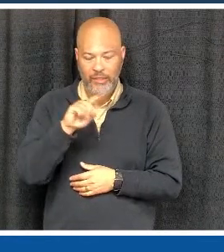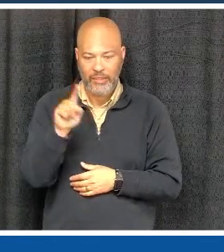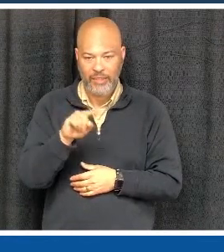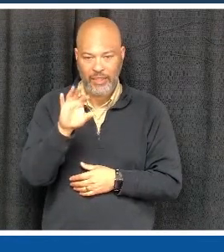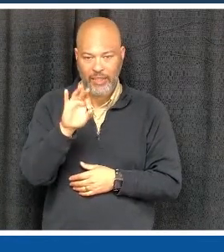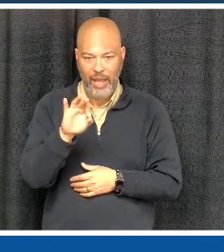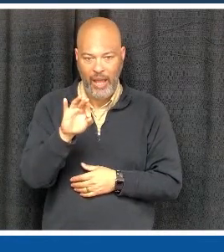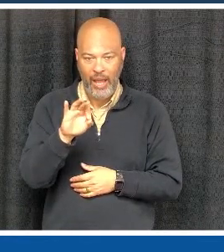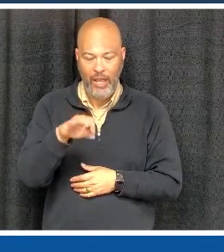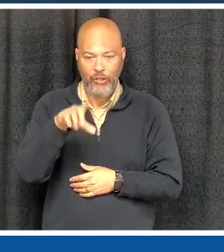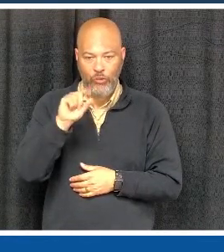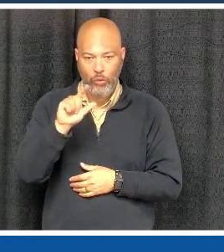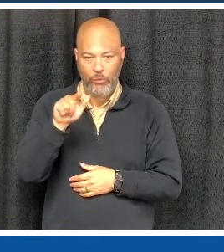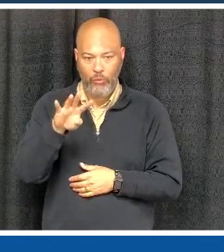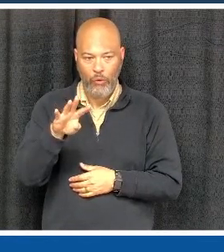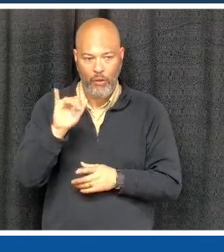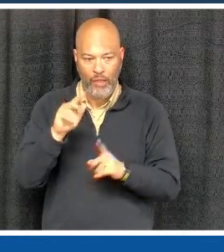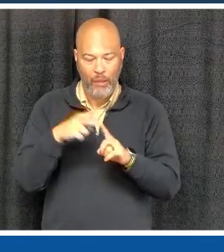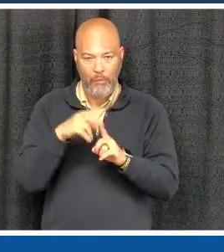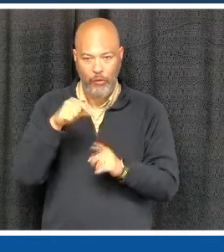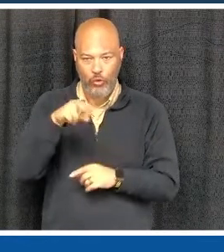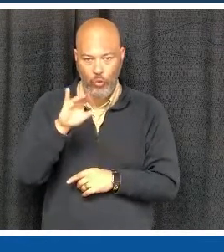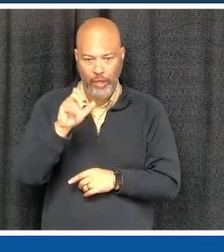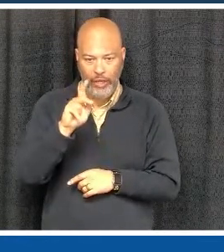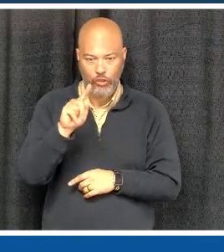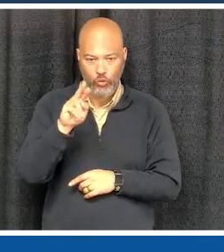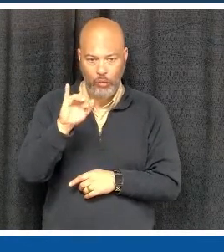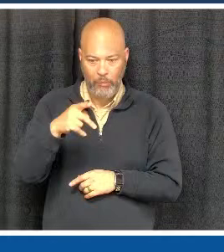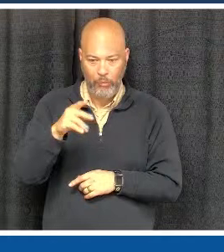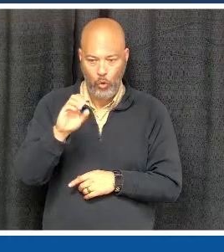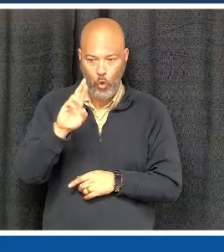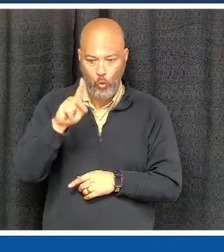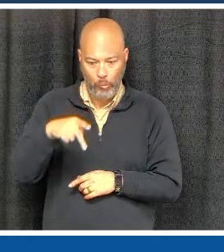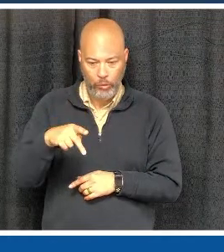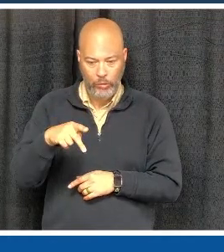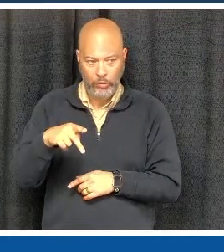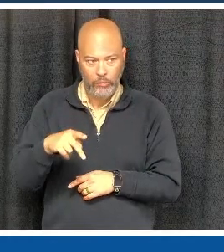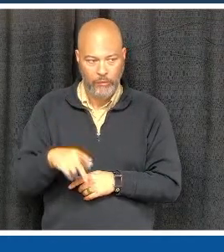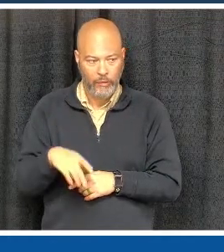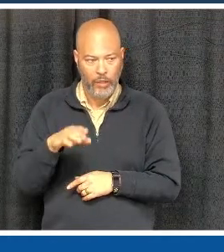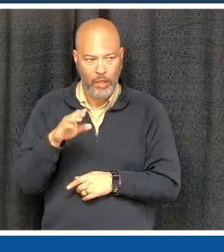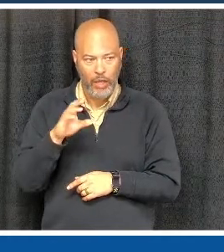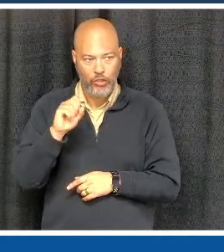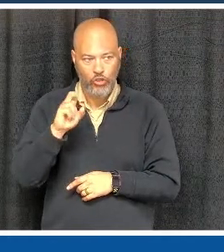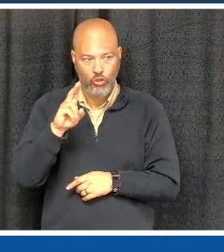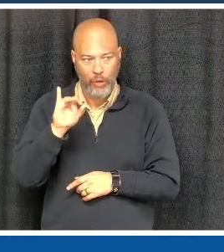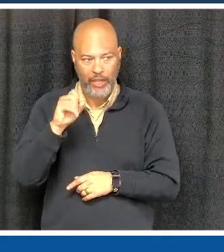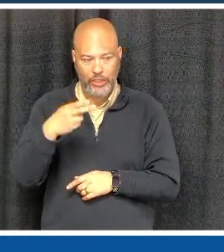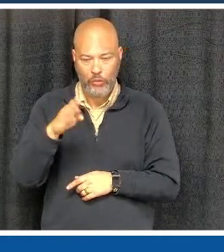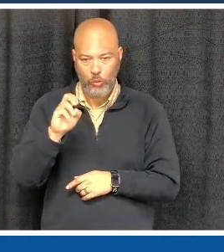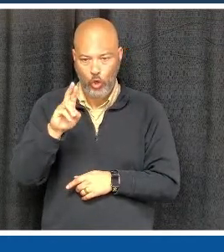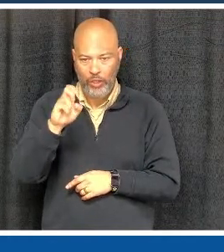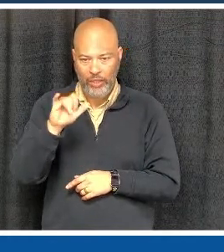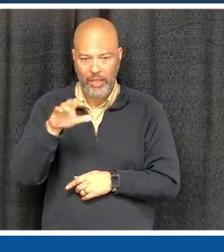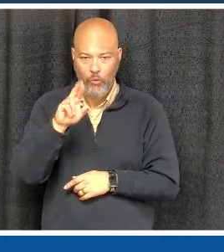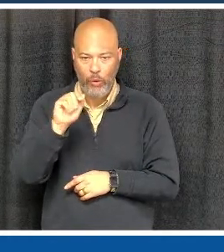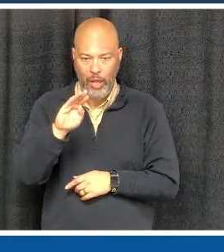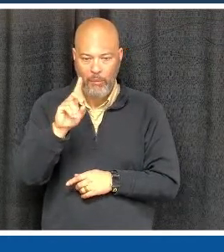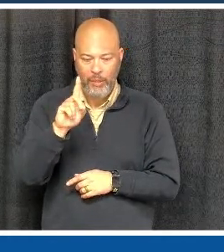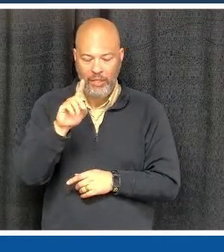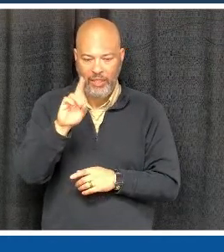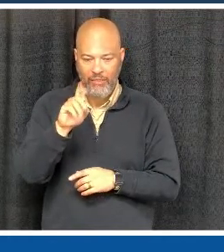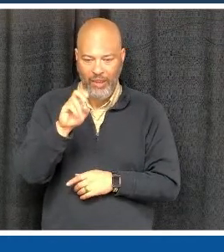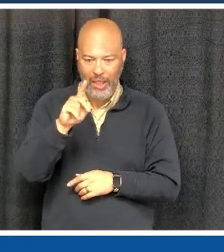Z9 2024. It's the application of Quick Trip Corporation. Suresh Burley is the agent with Ram Developers